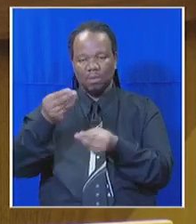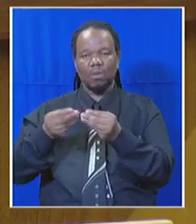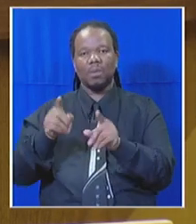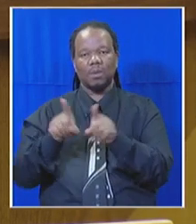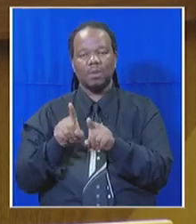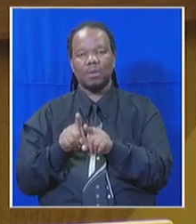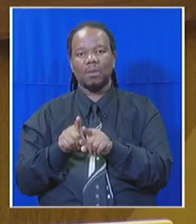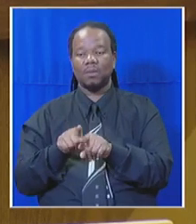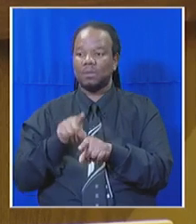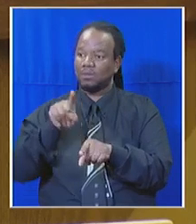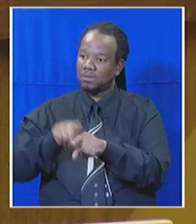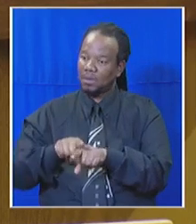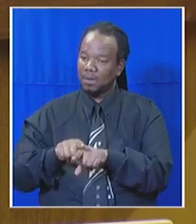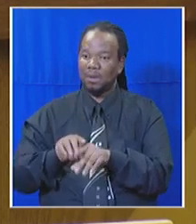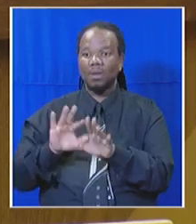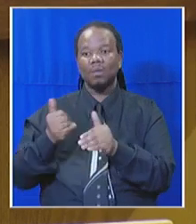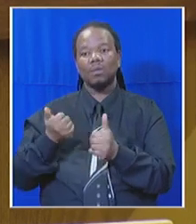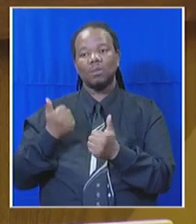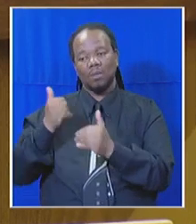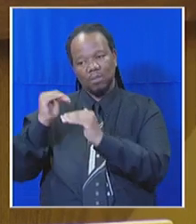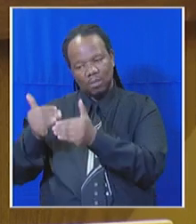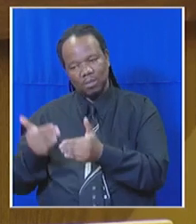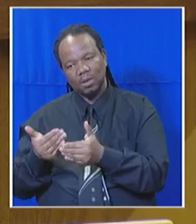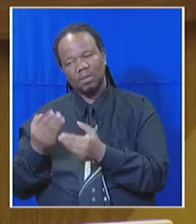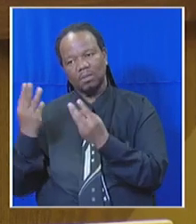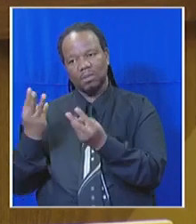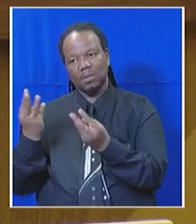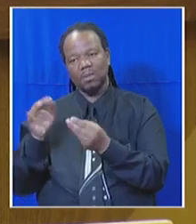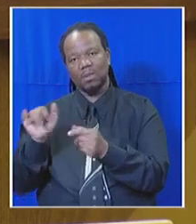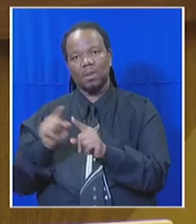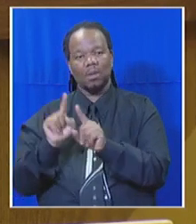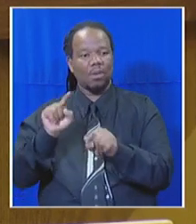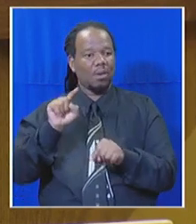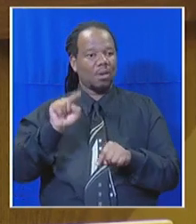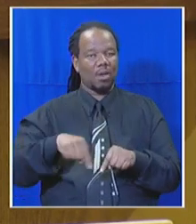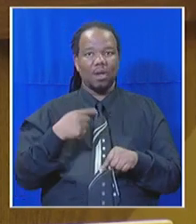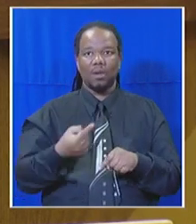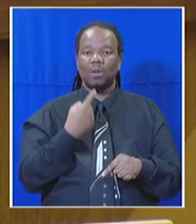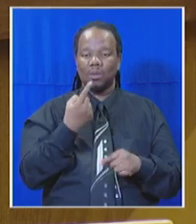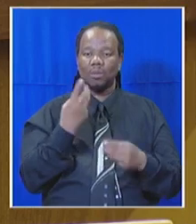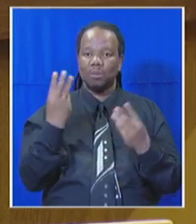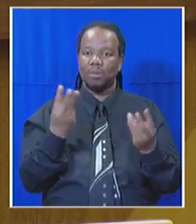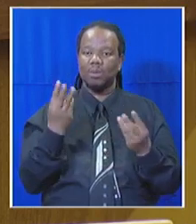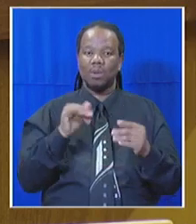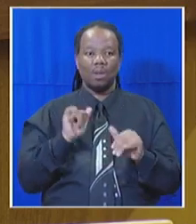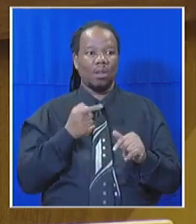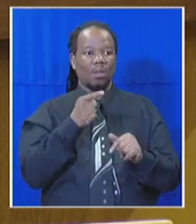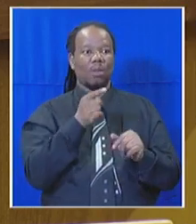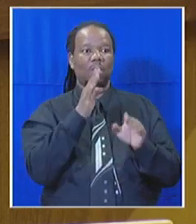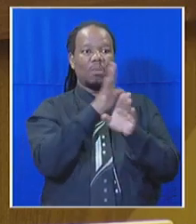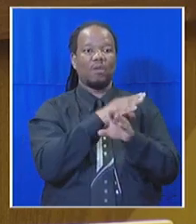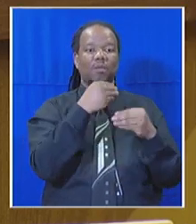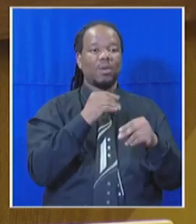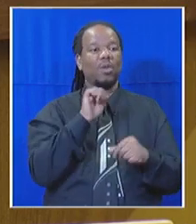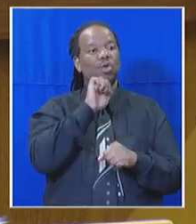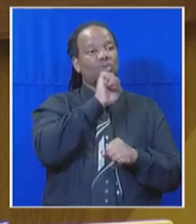the interest of its population and the citizens. Member, your time You cannot is blame expired. the unemployment of citizens on private sector. You have a